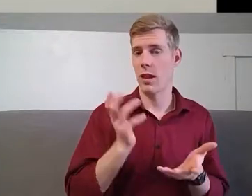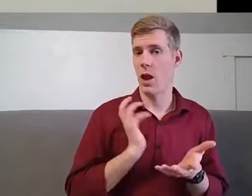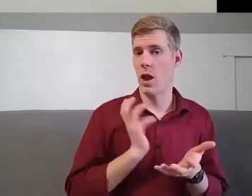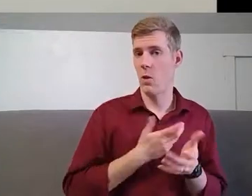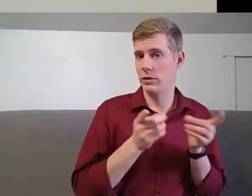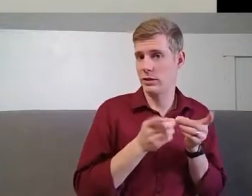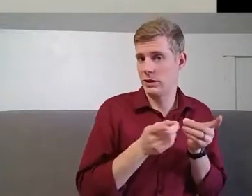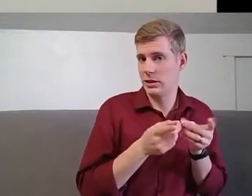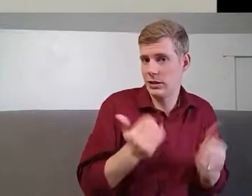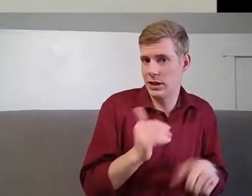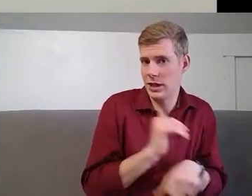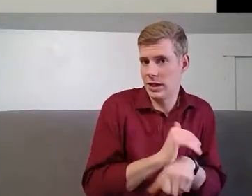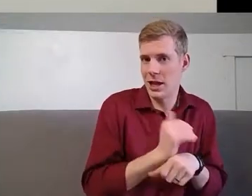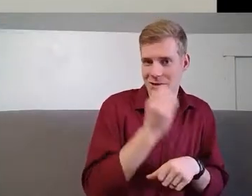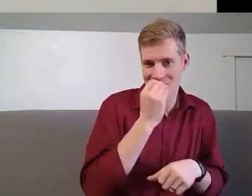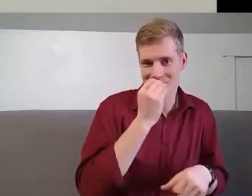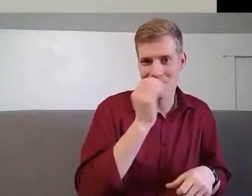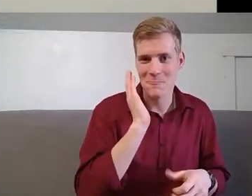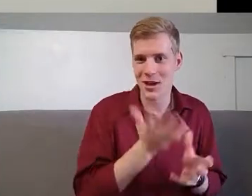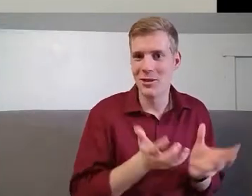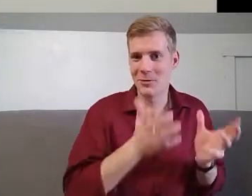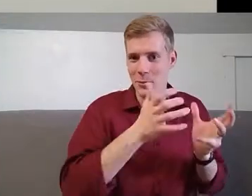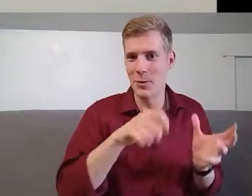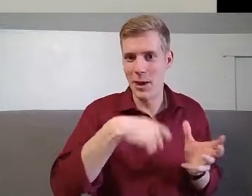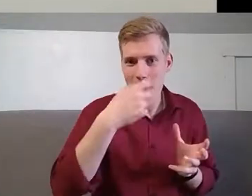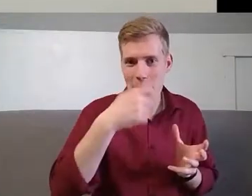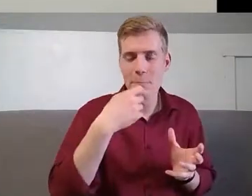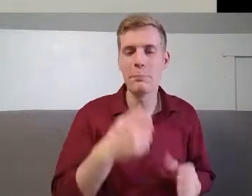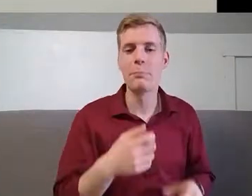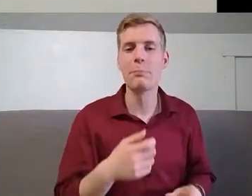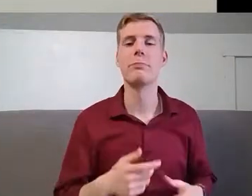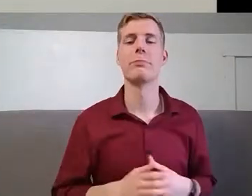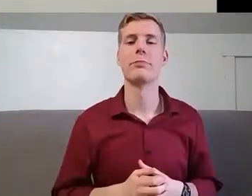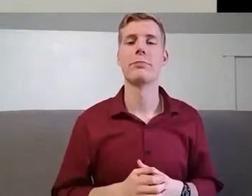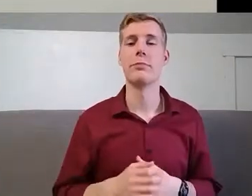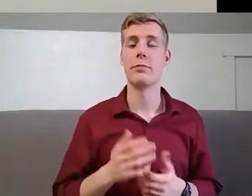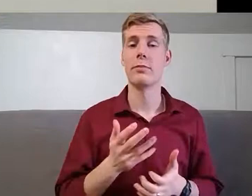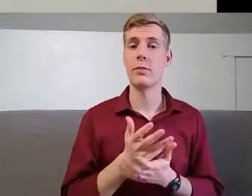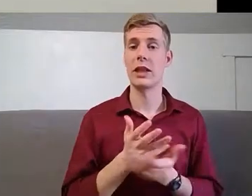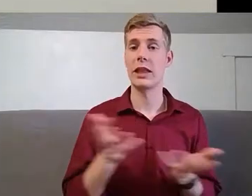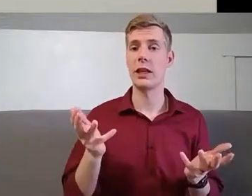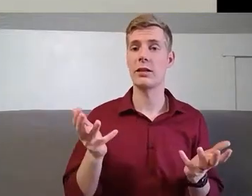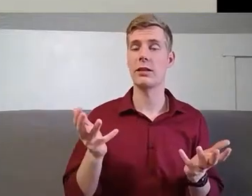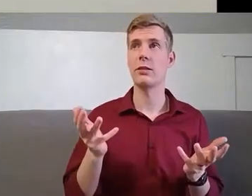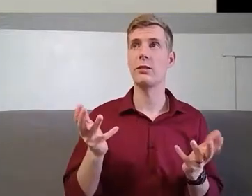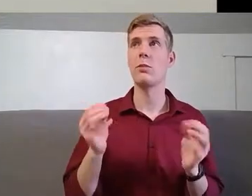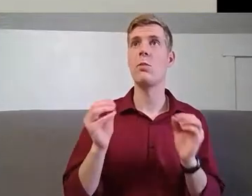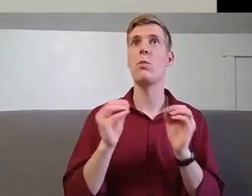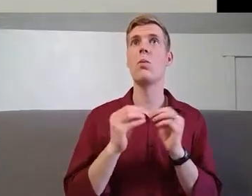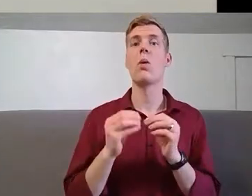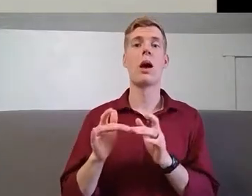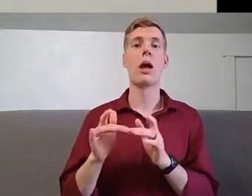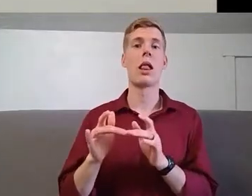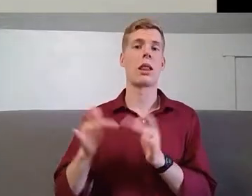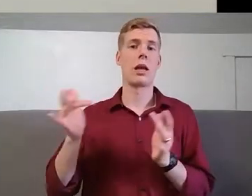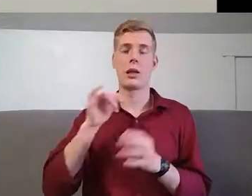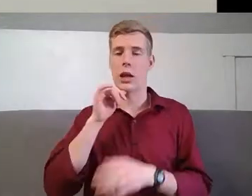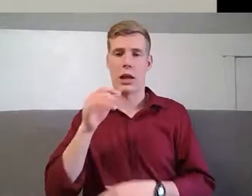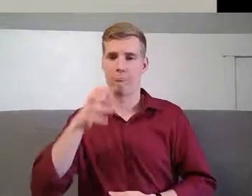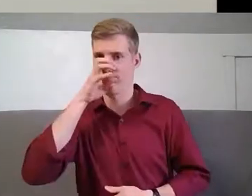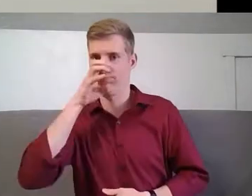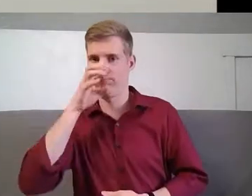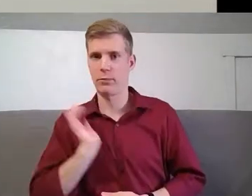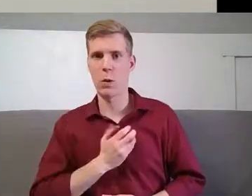dessert tonight. Now, so there's a couple of things that we have lightened up in our home.